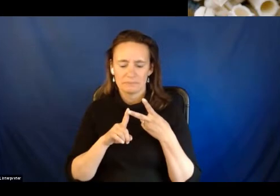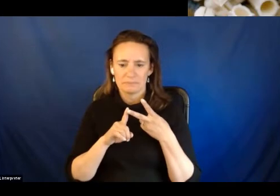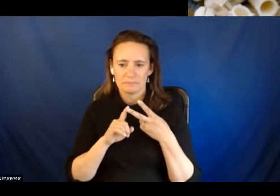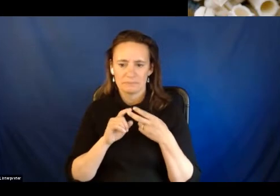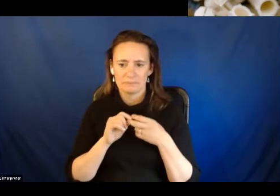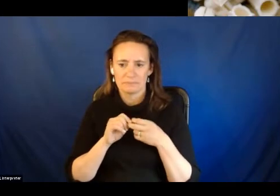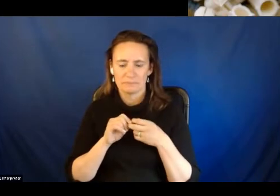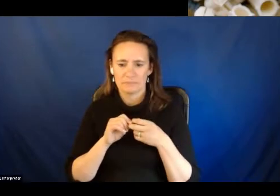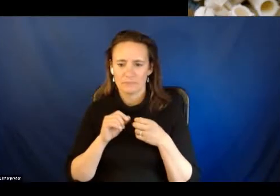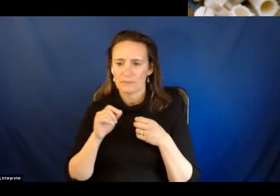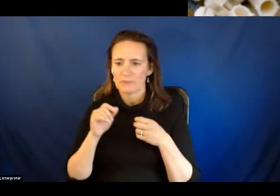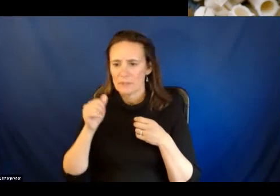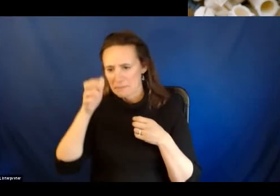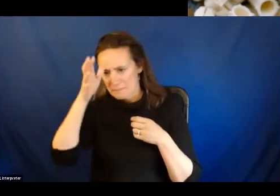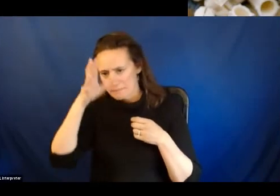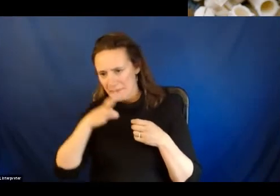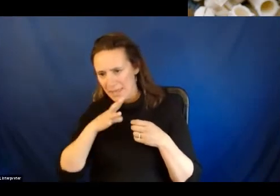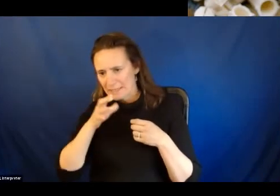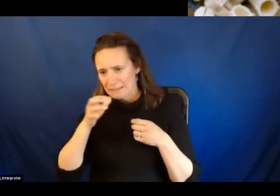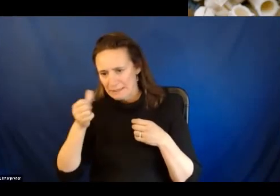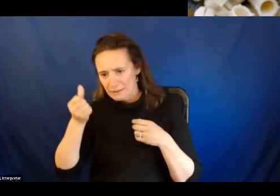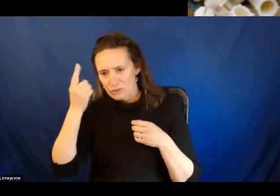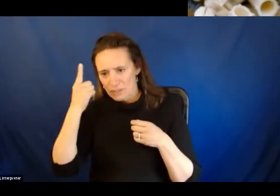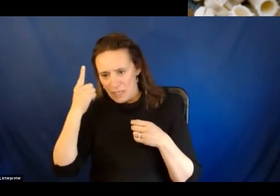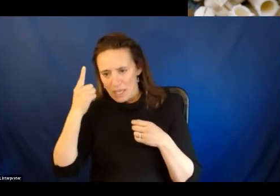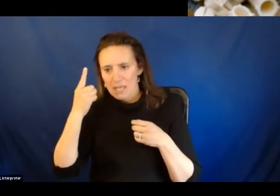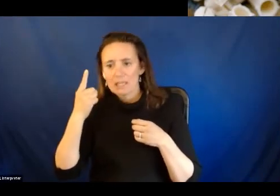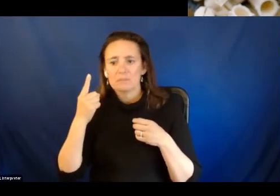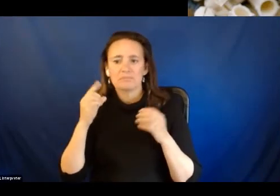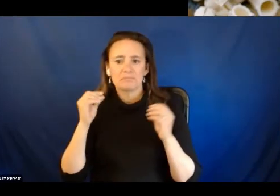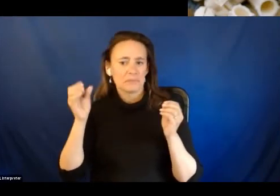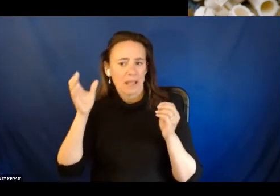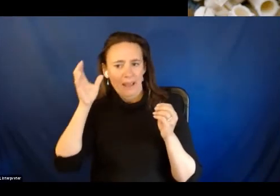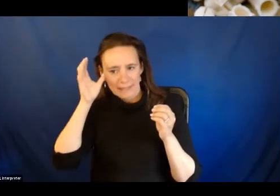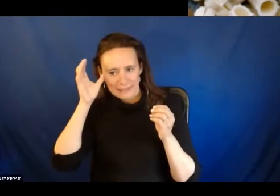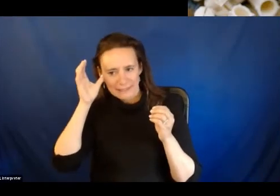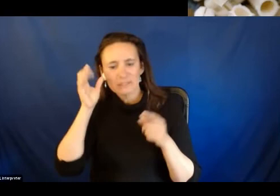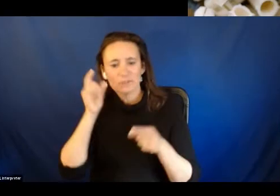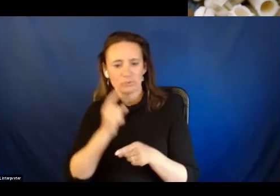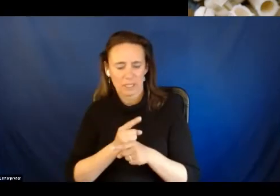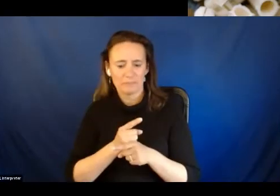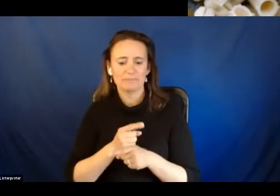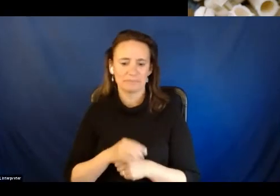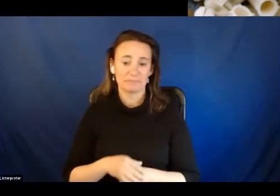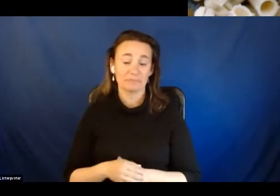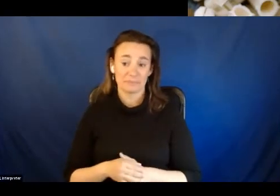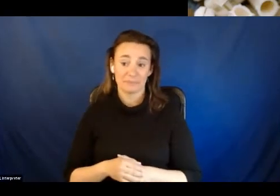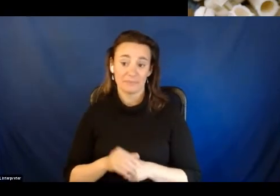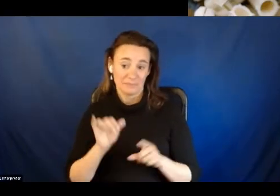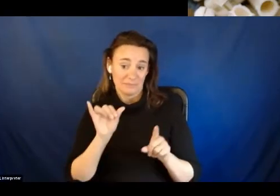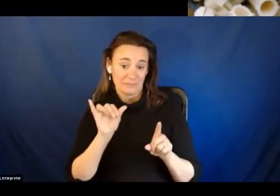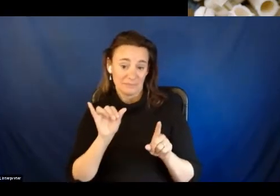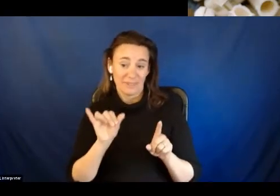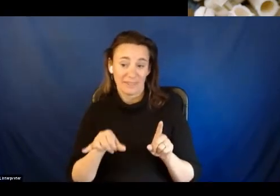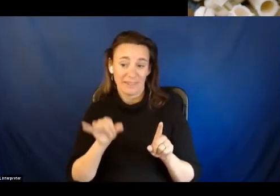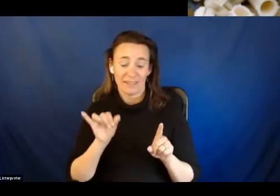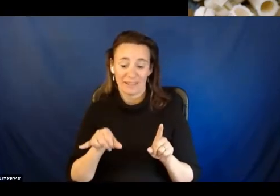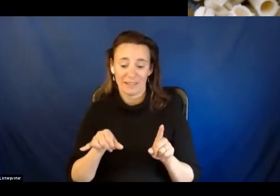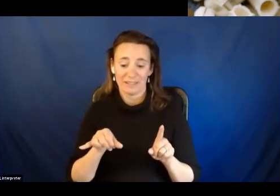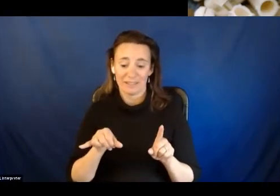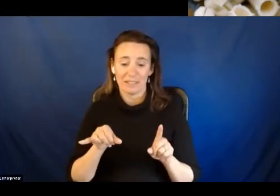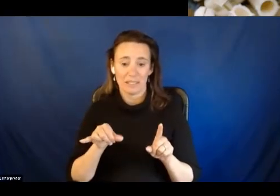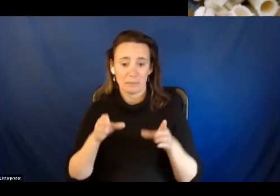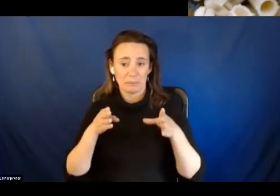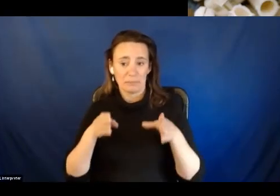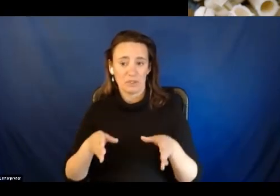He didn't understand, lack in listening. He wasn't listening to her, right? That was the person with the